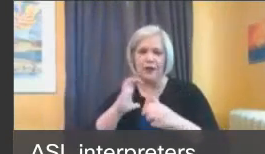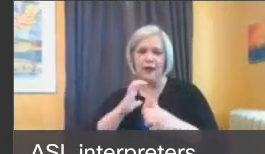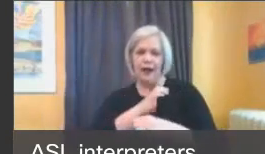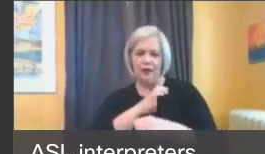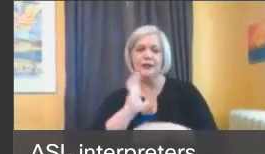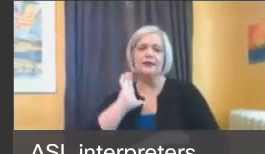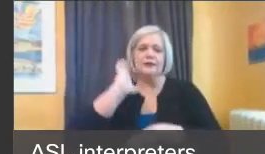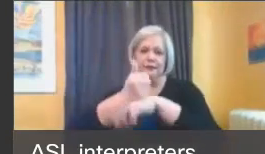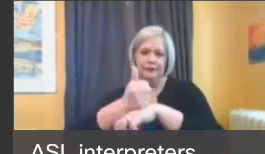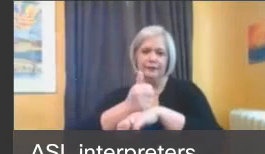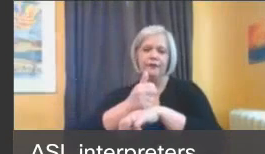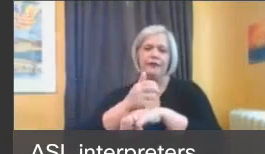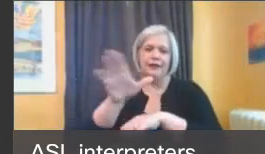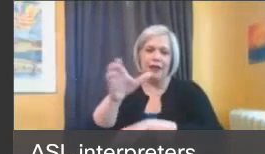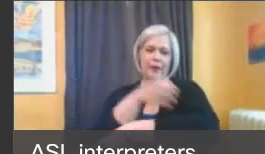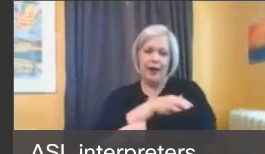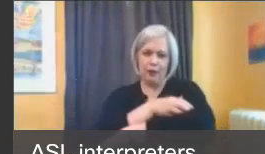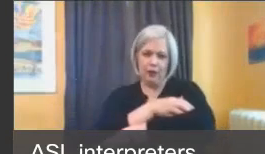has used this power.